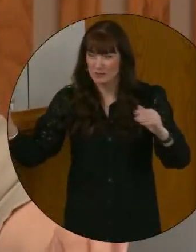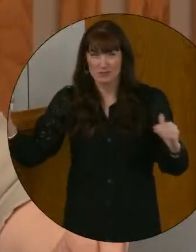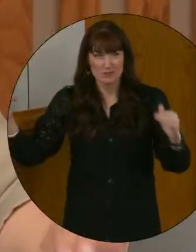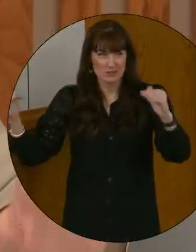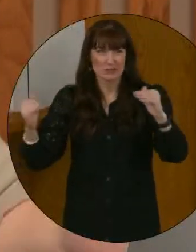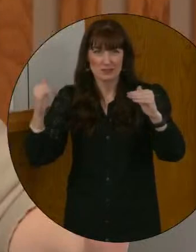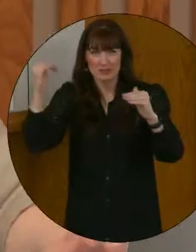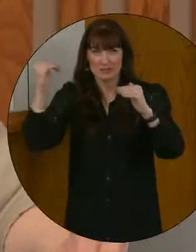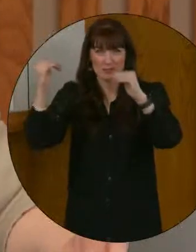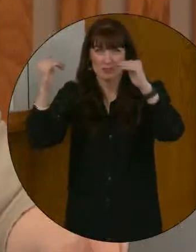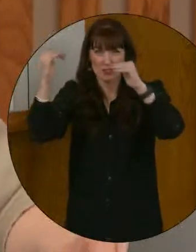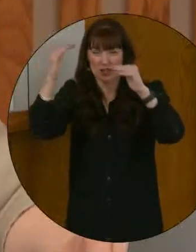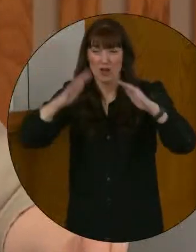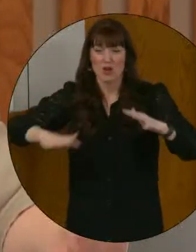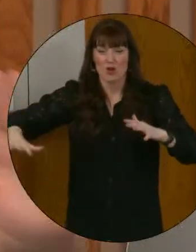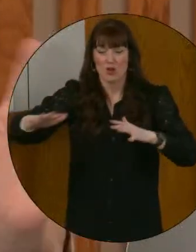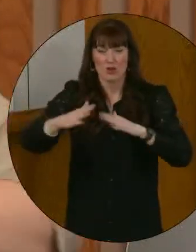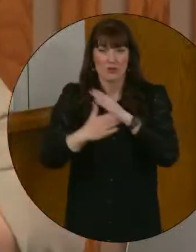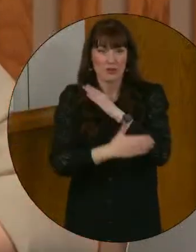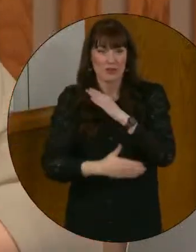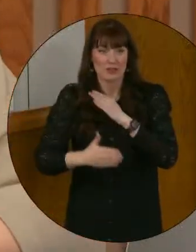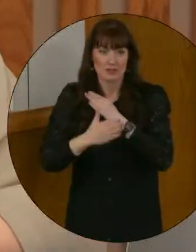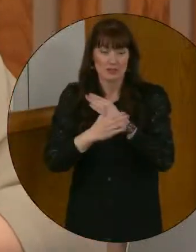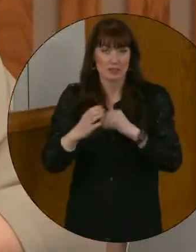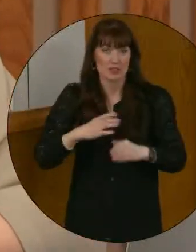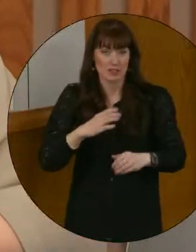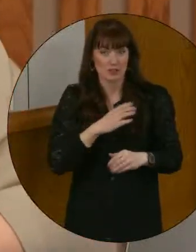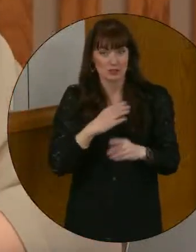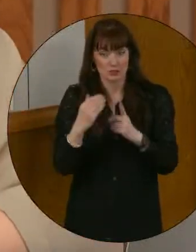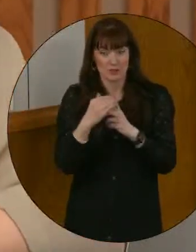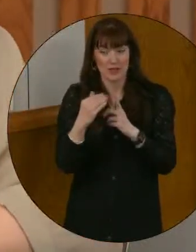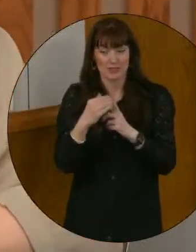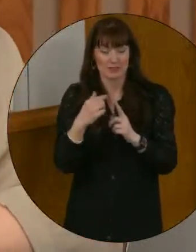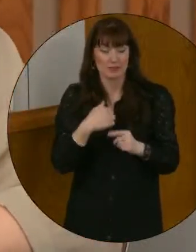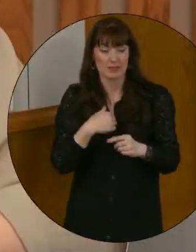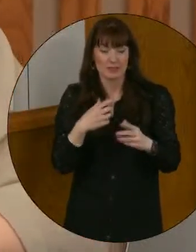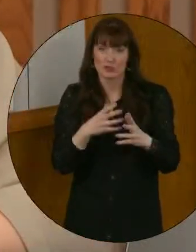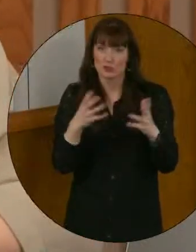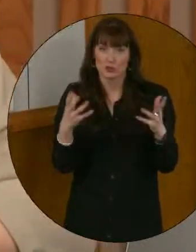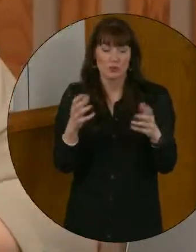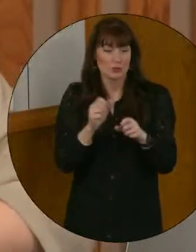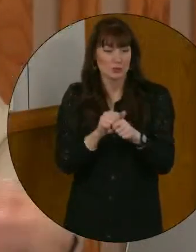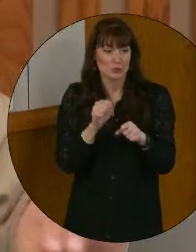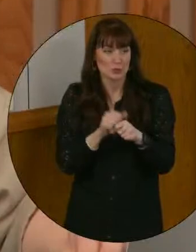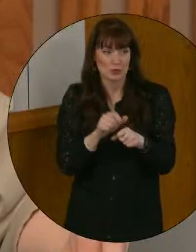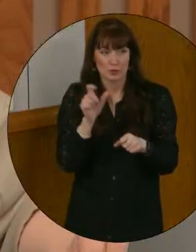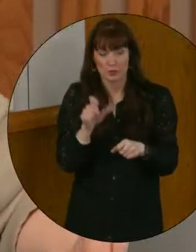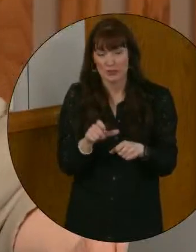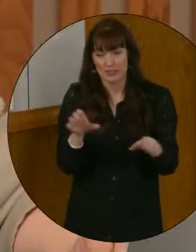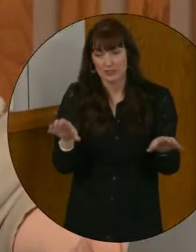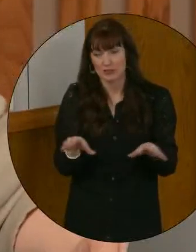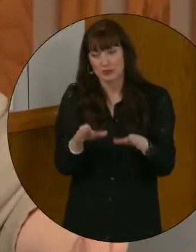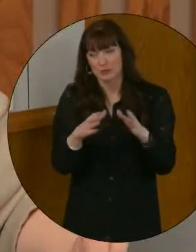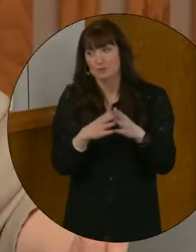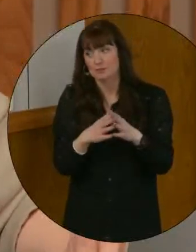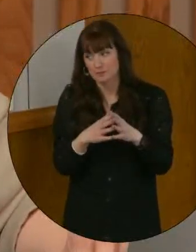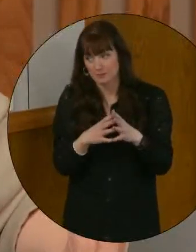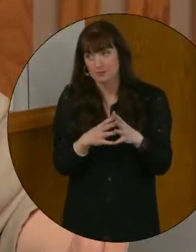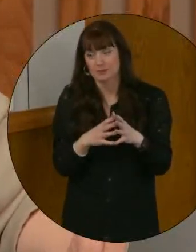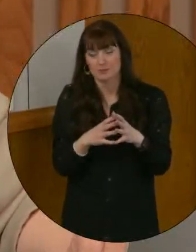education across the country. The council reminded me that there is a lot of work to do. So,